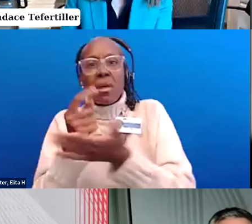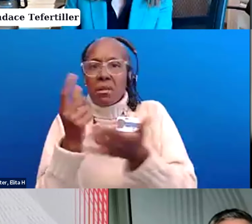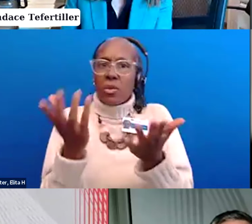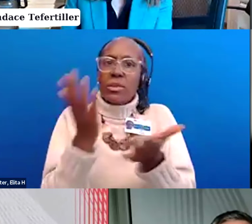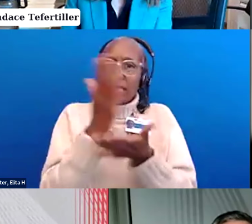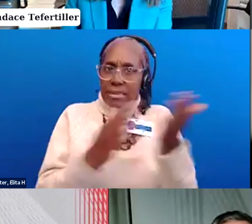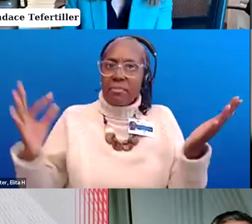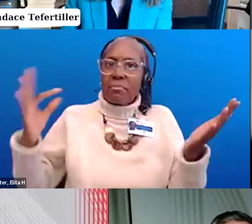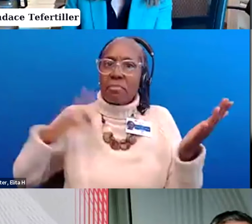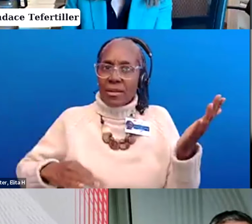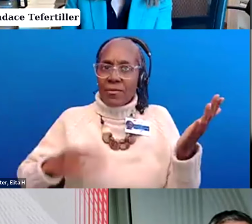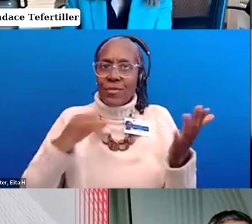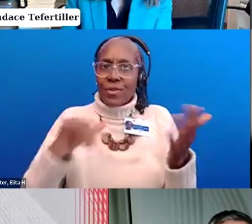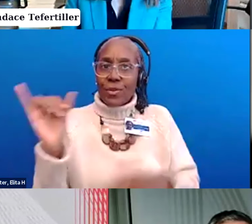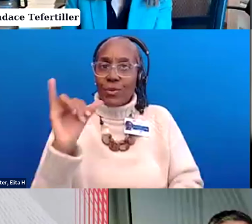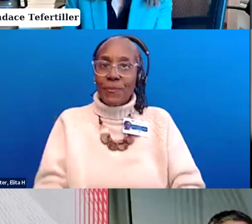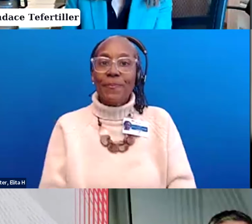benefit there.